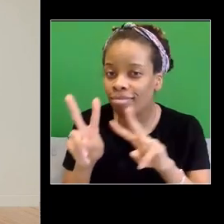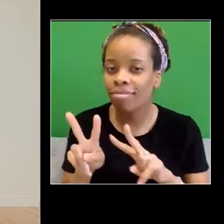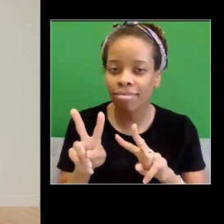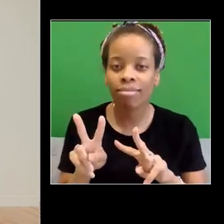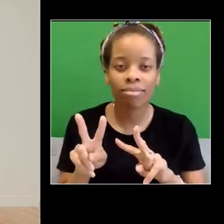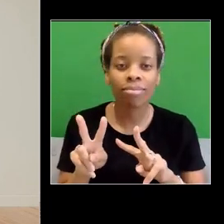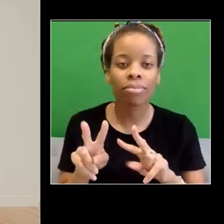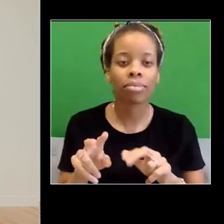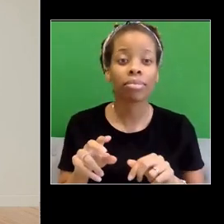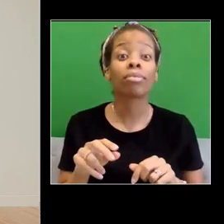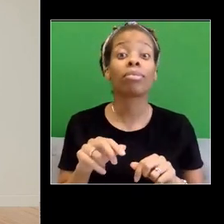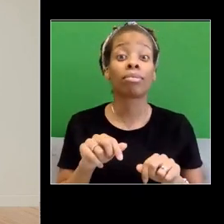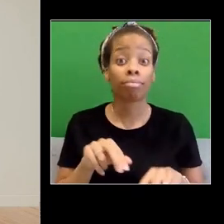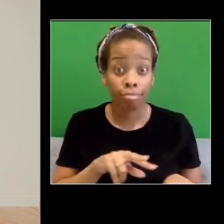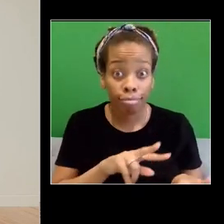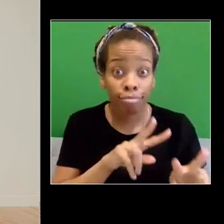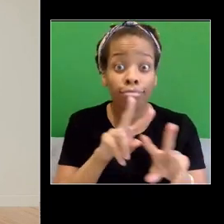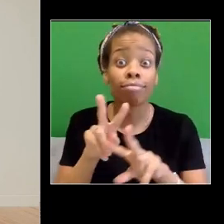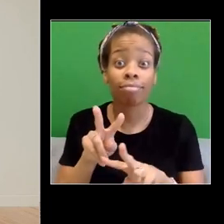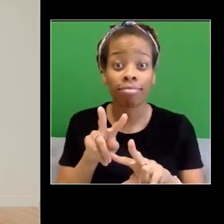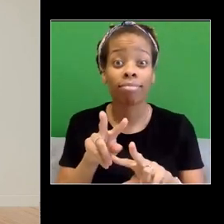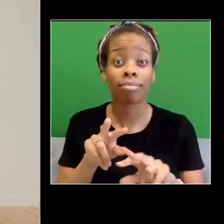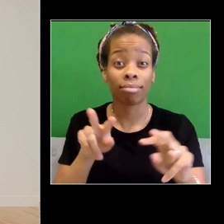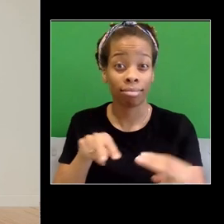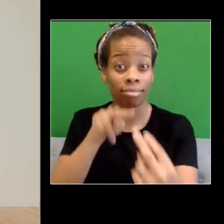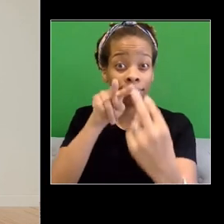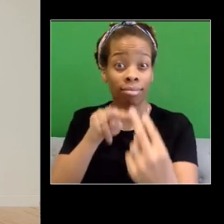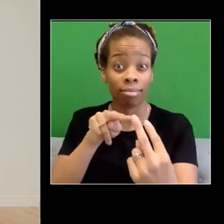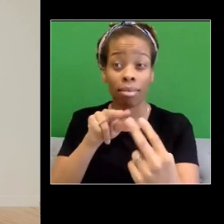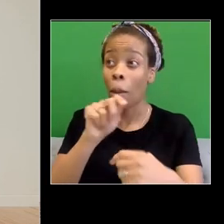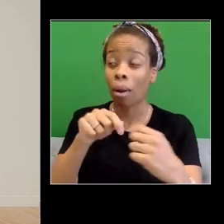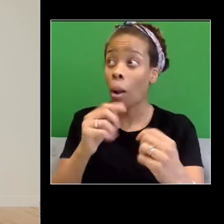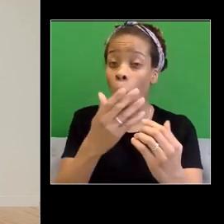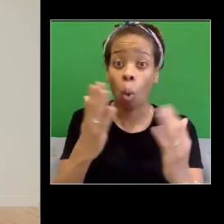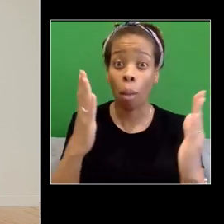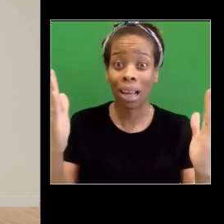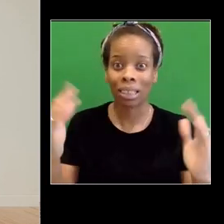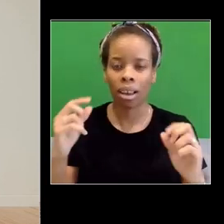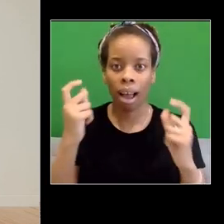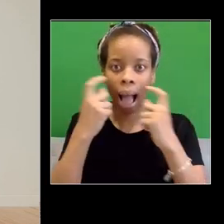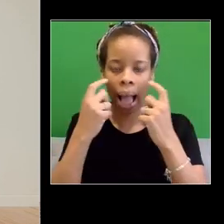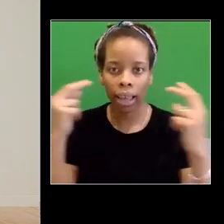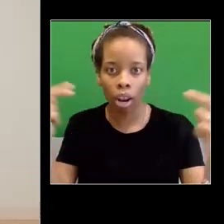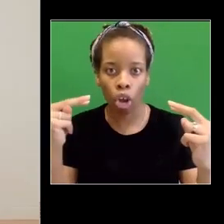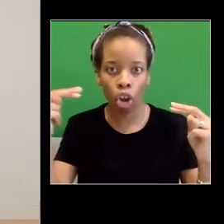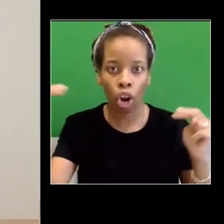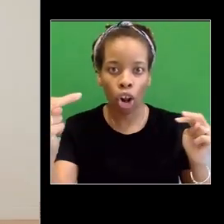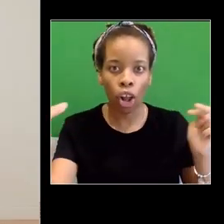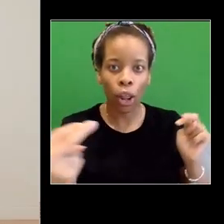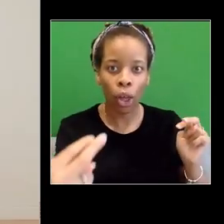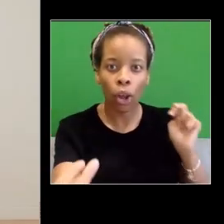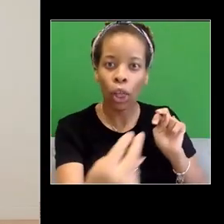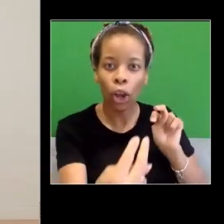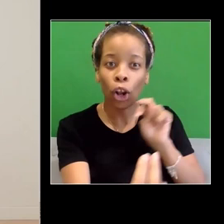should all be looking at you. Mm-hmm. Since he's looking at you, I thought everyone should be looking at you in that room. So again, it was a matter